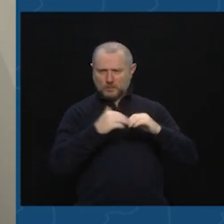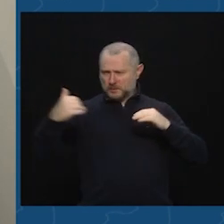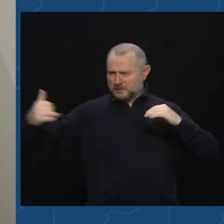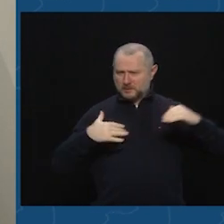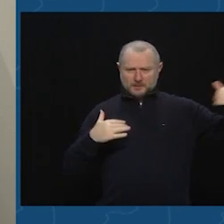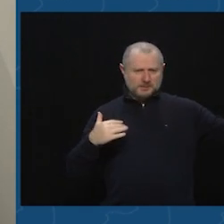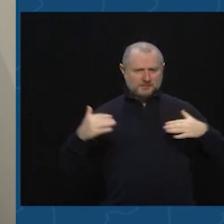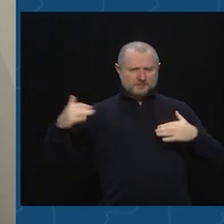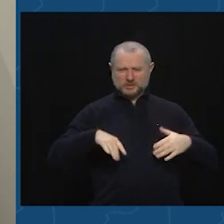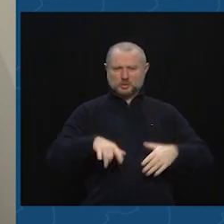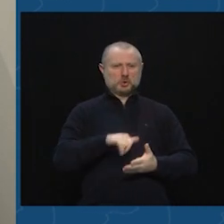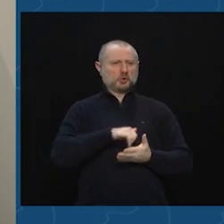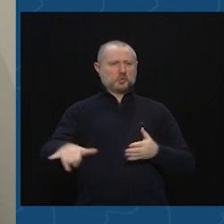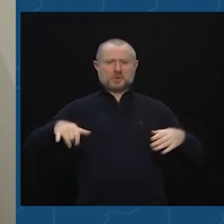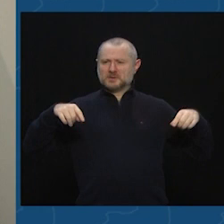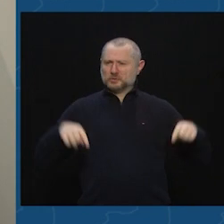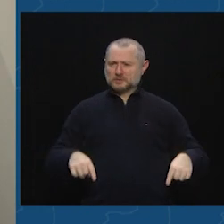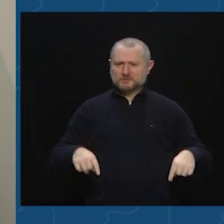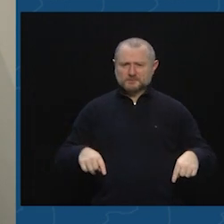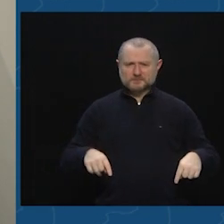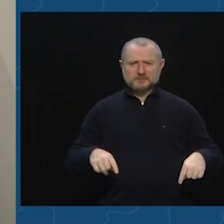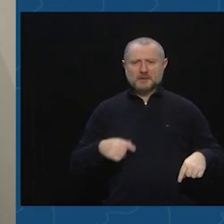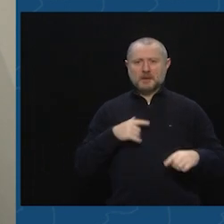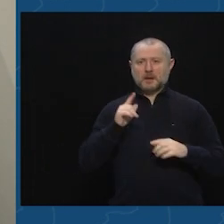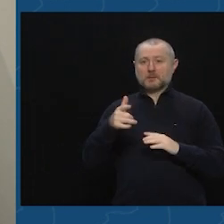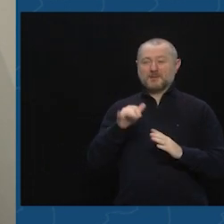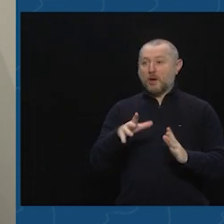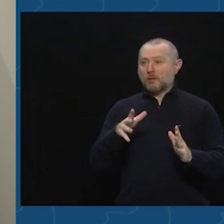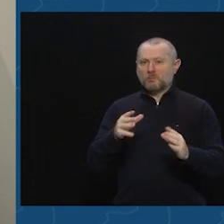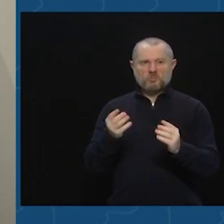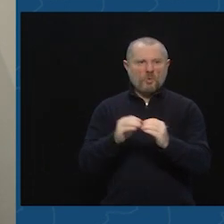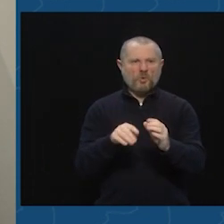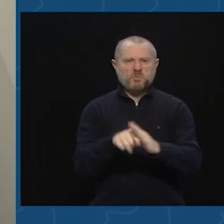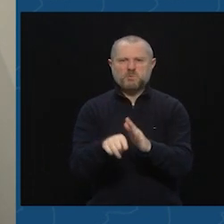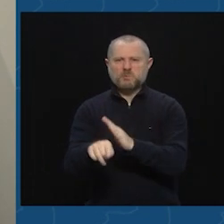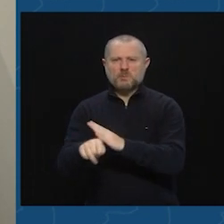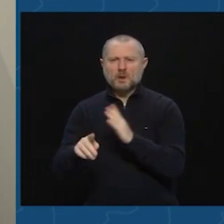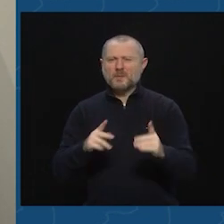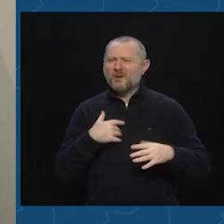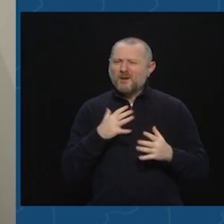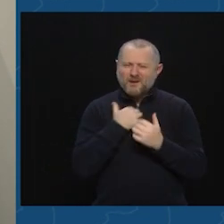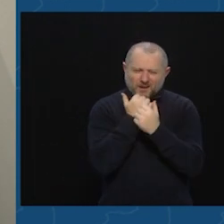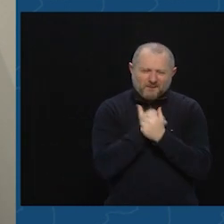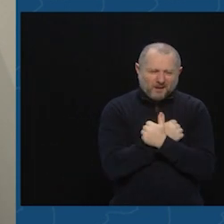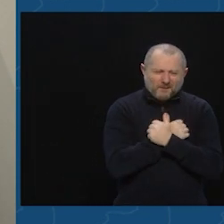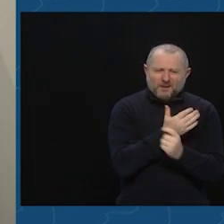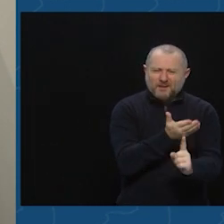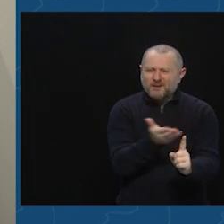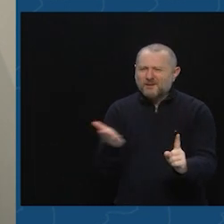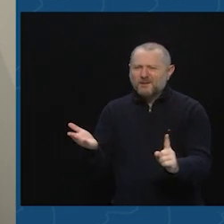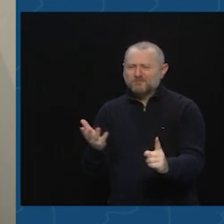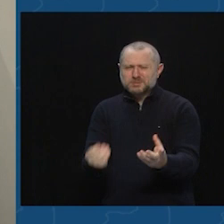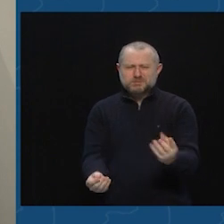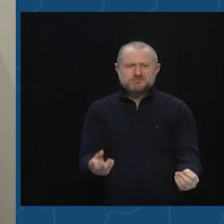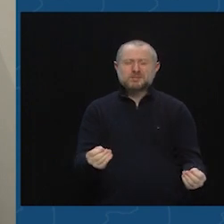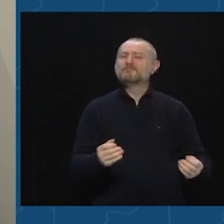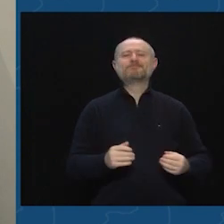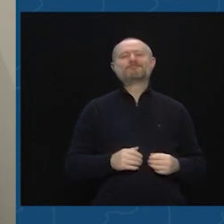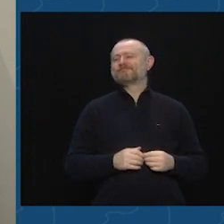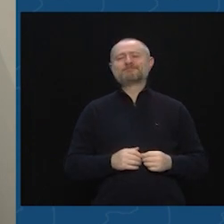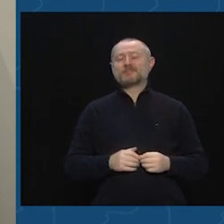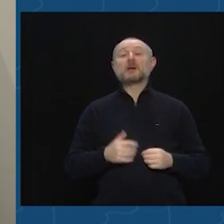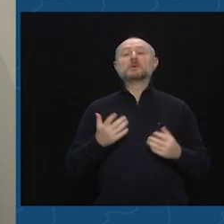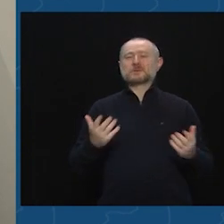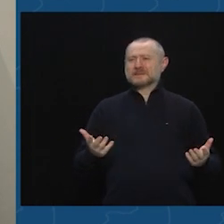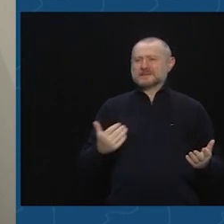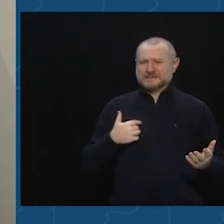end up taking the lives of people we love and cherish. So we're pulling together this quickly, and what are they going to do? And I ask a lot of tough questions. I said, how are